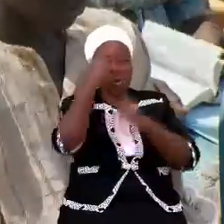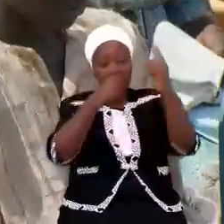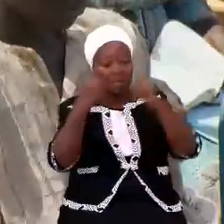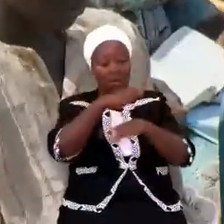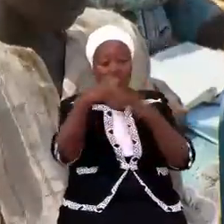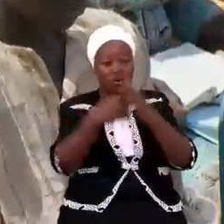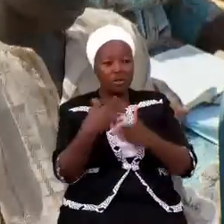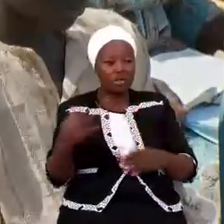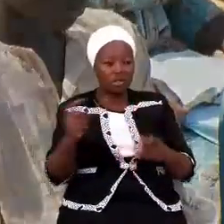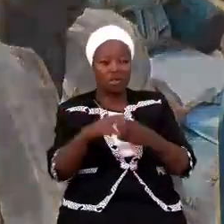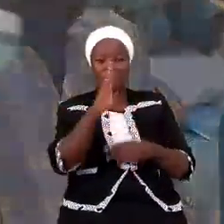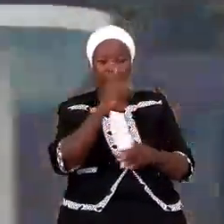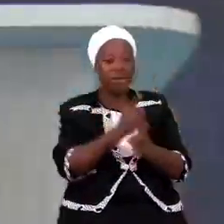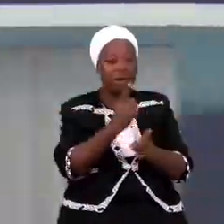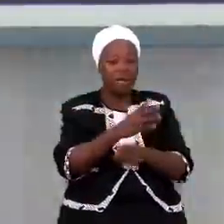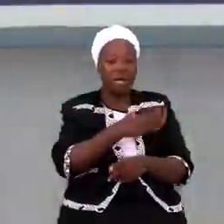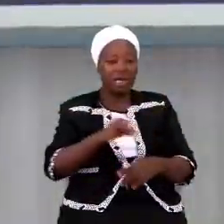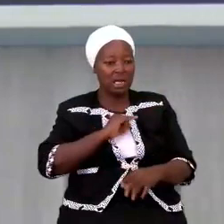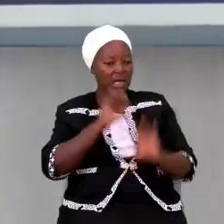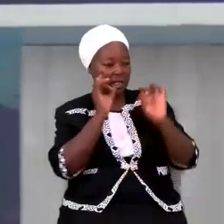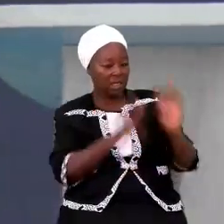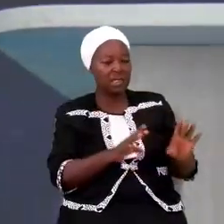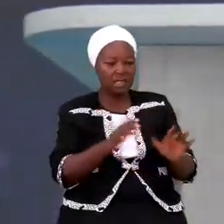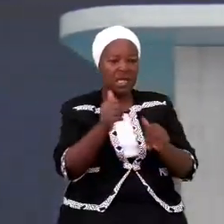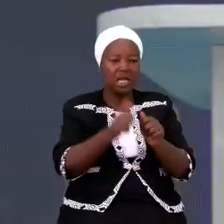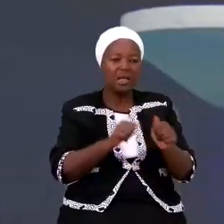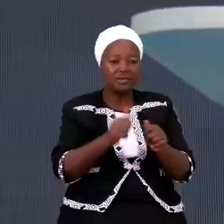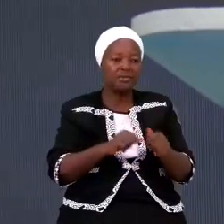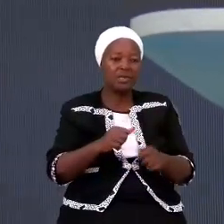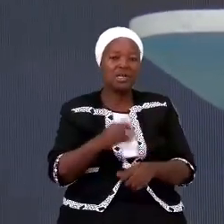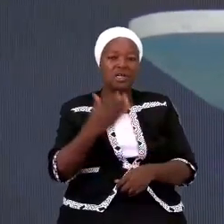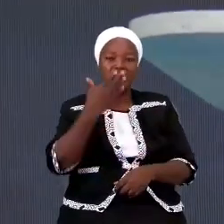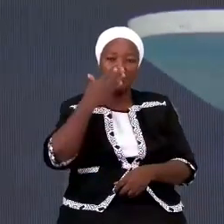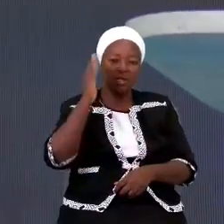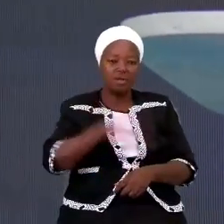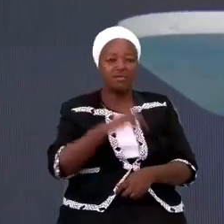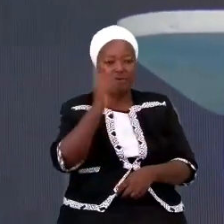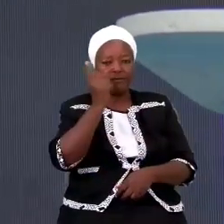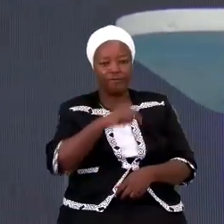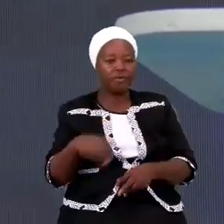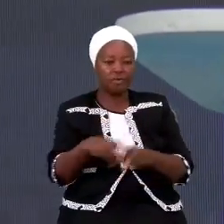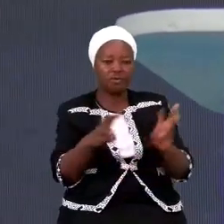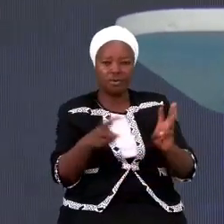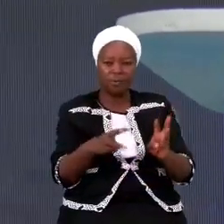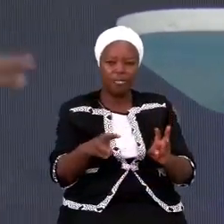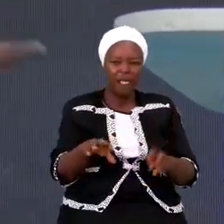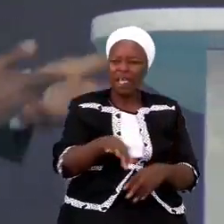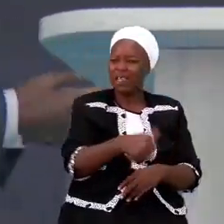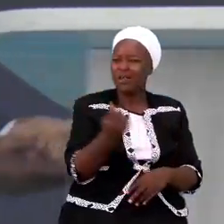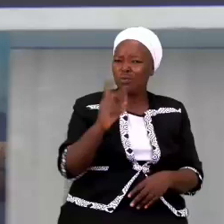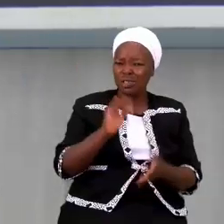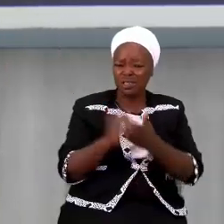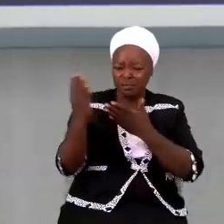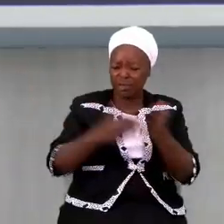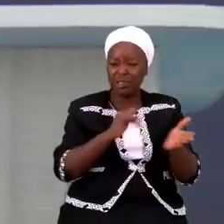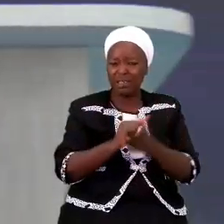way, whoever is bringing that evil way, you are so committed to the Lord. A woman is bringing that evil way,